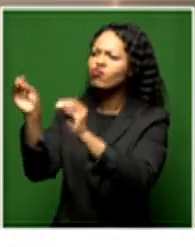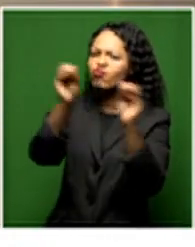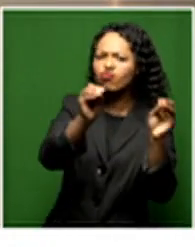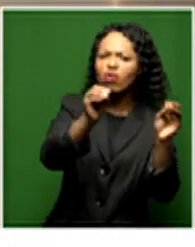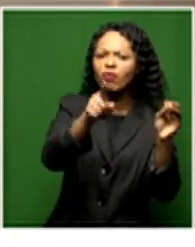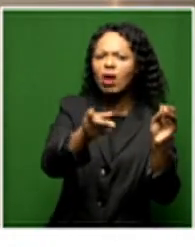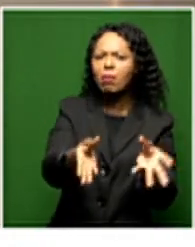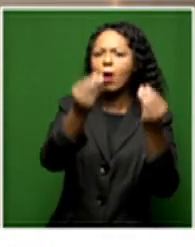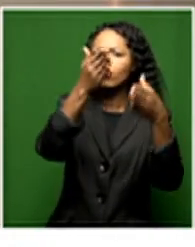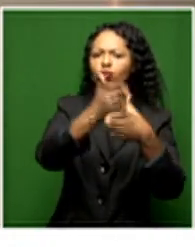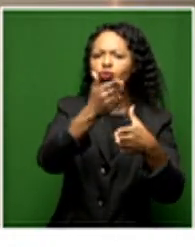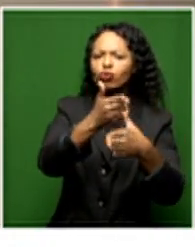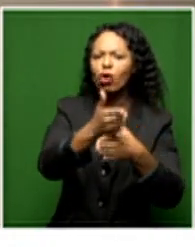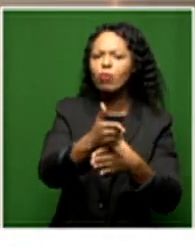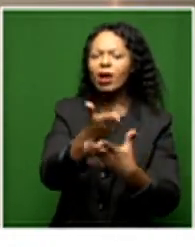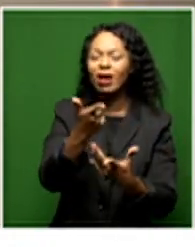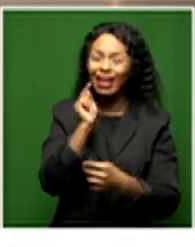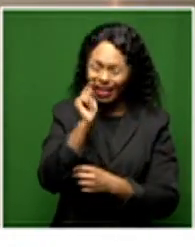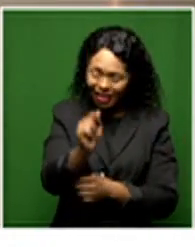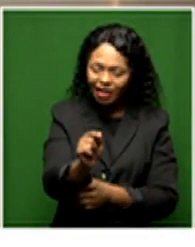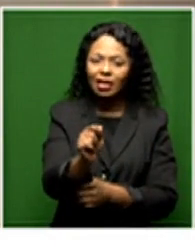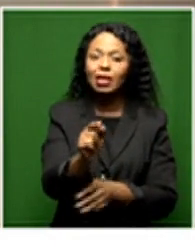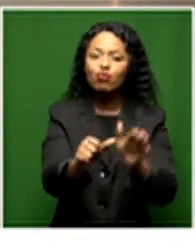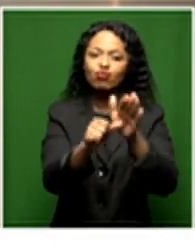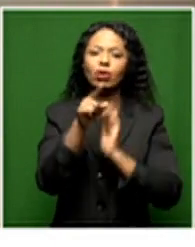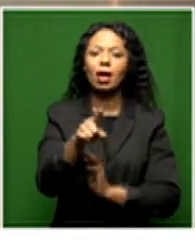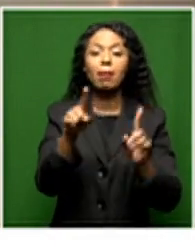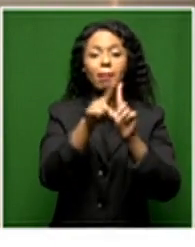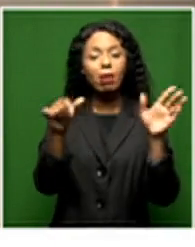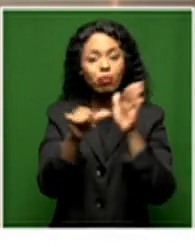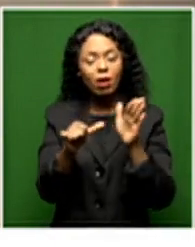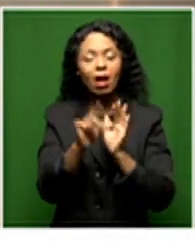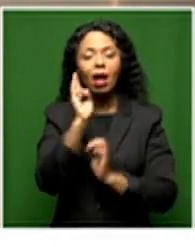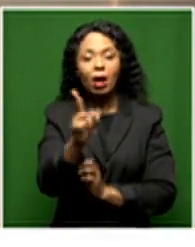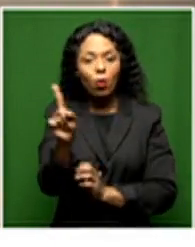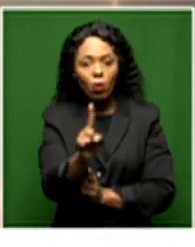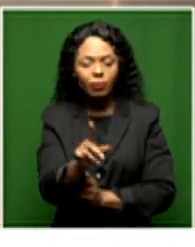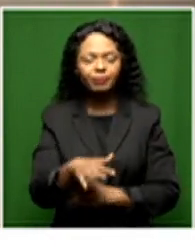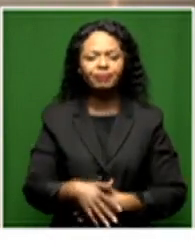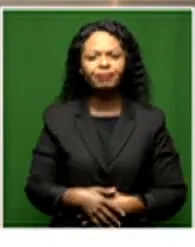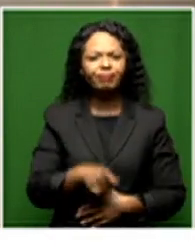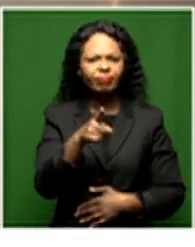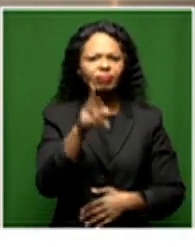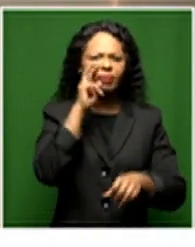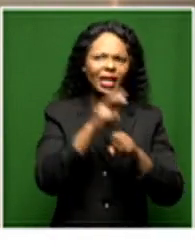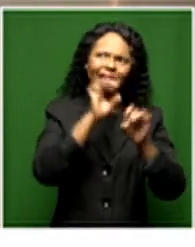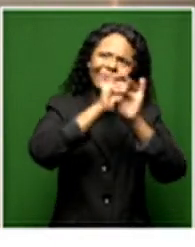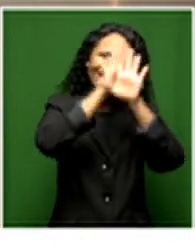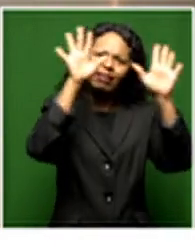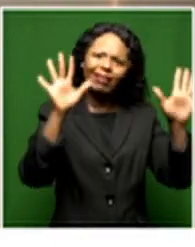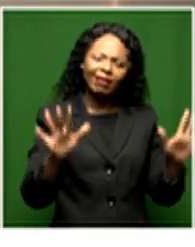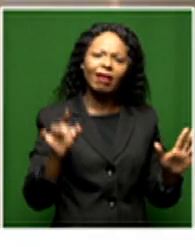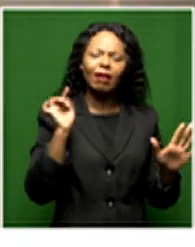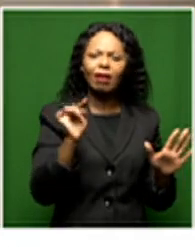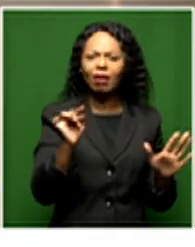a job and finding another one can be short-circuited. But also what it potentially allows us to do is to be very clear about